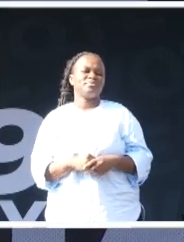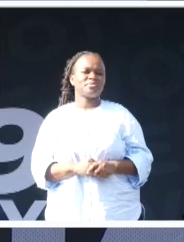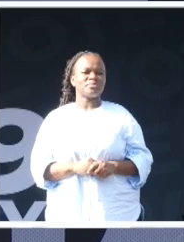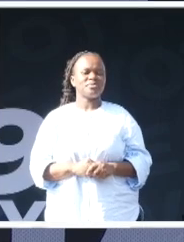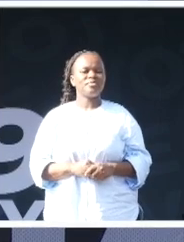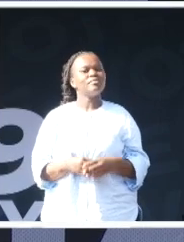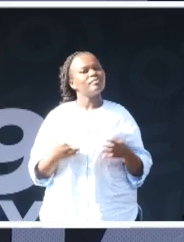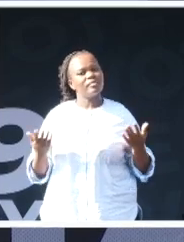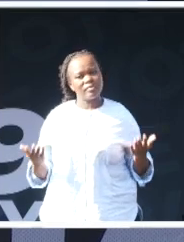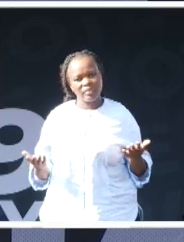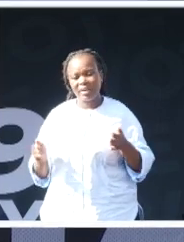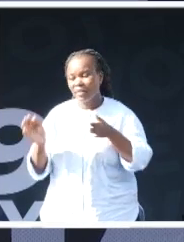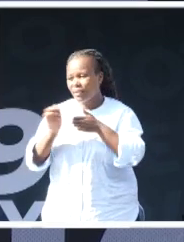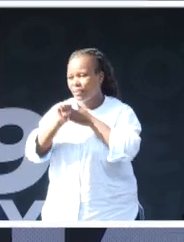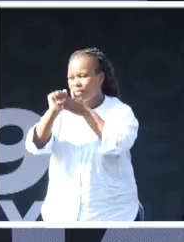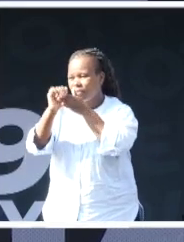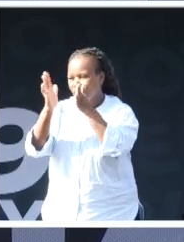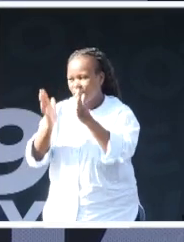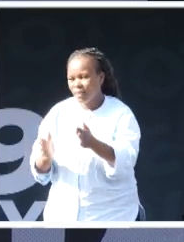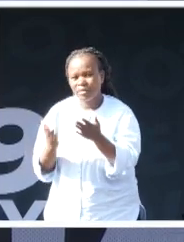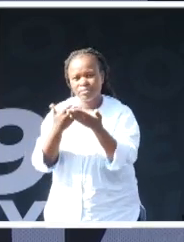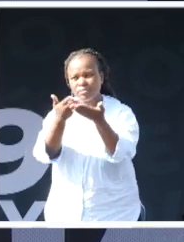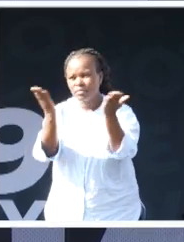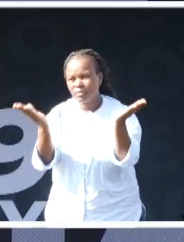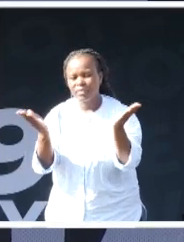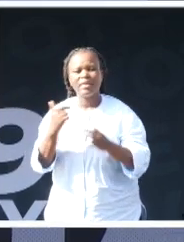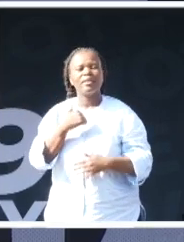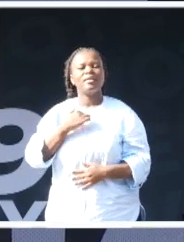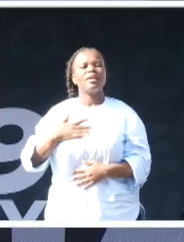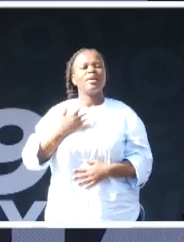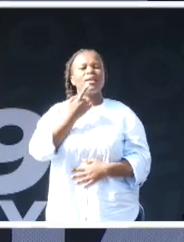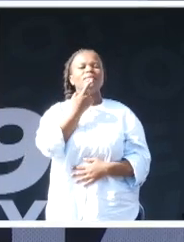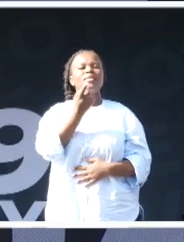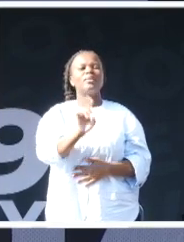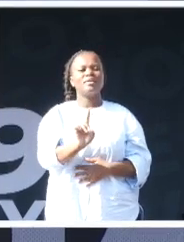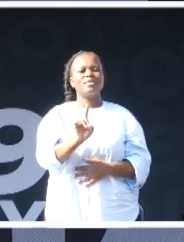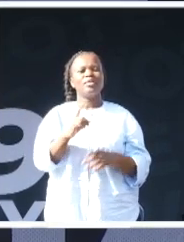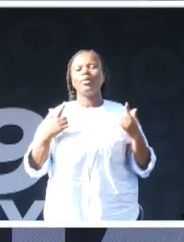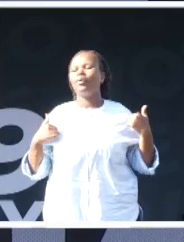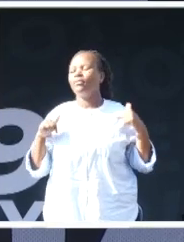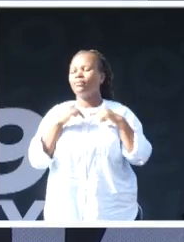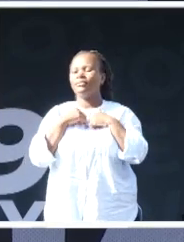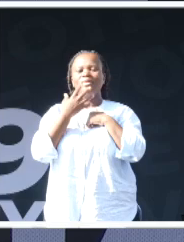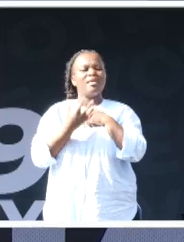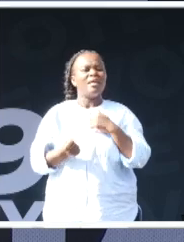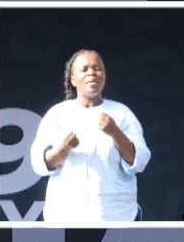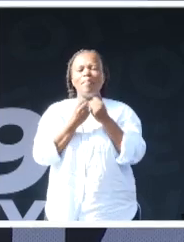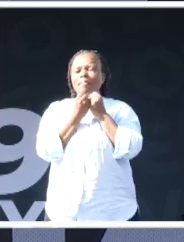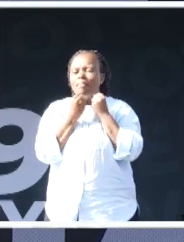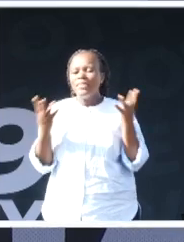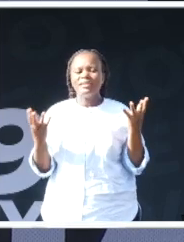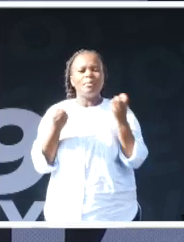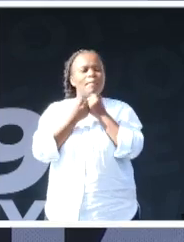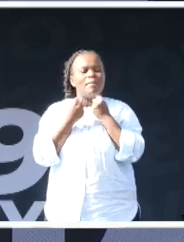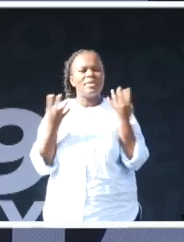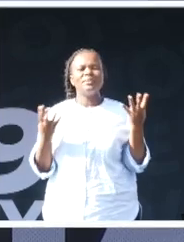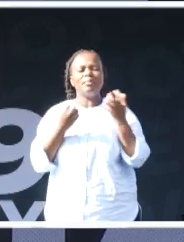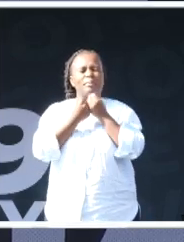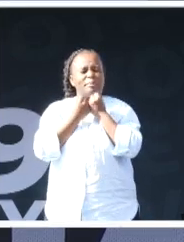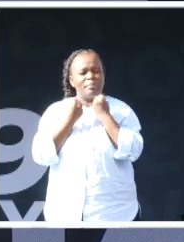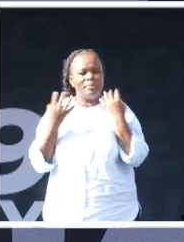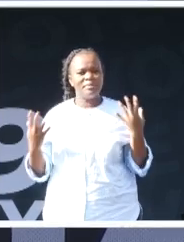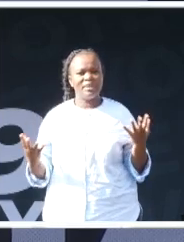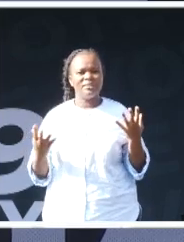So leaders, I want to say to you, we have thousands and thousands and thousands and thousands